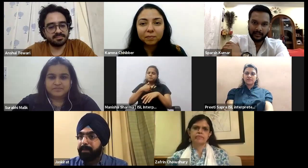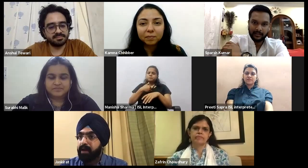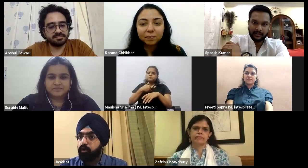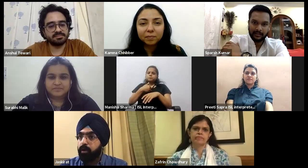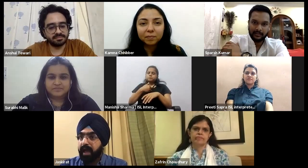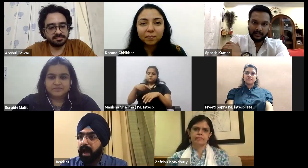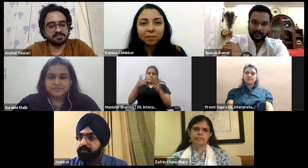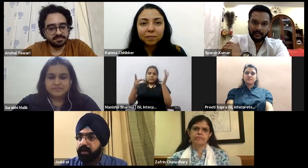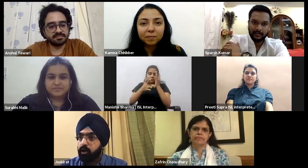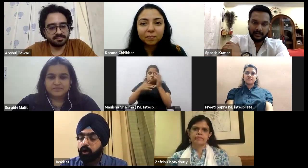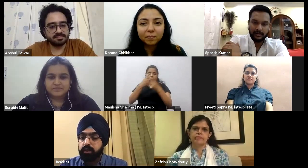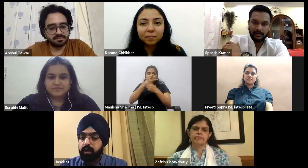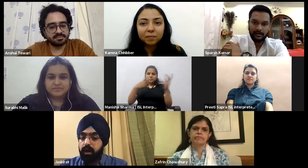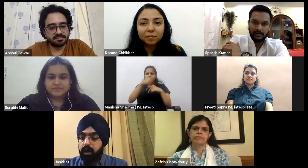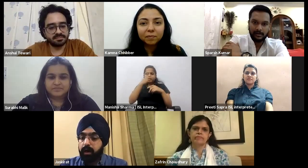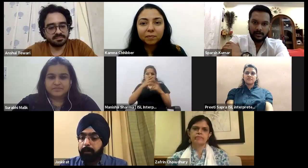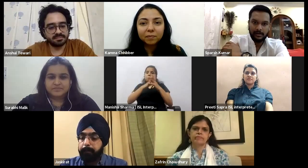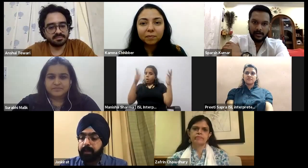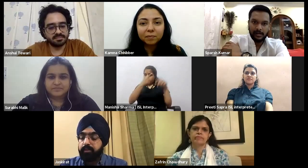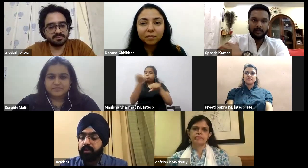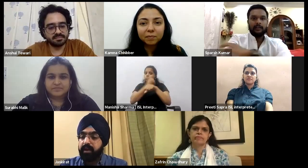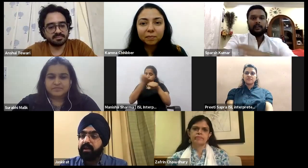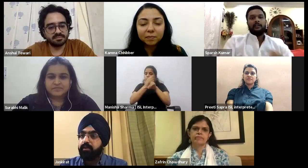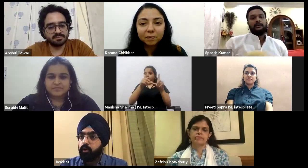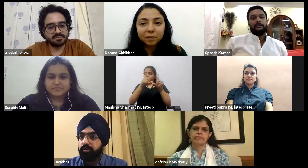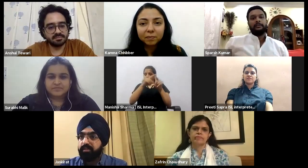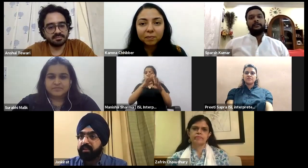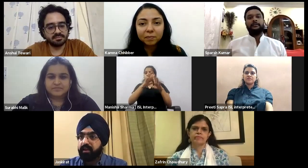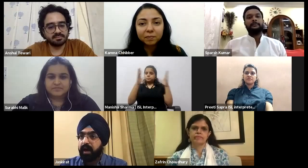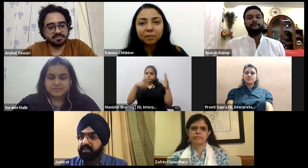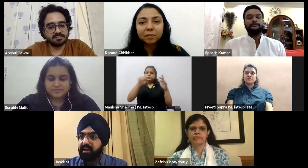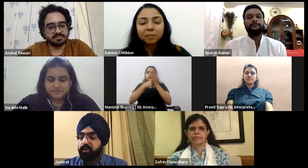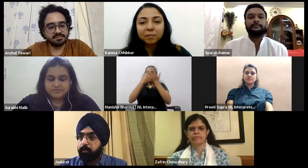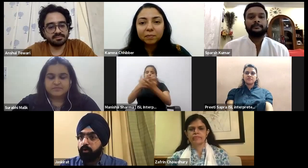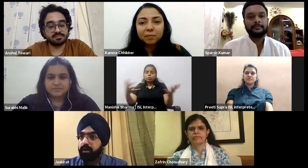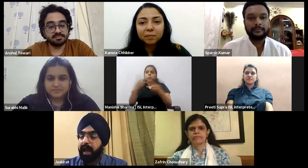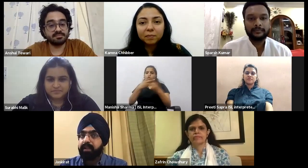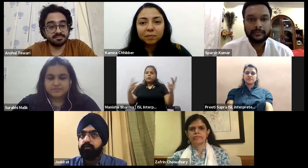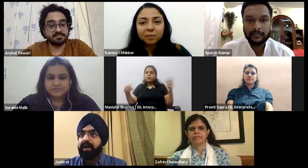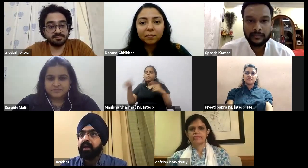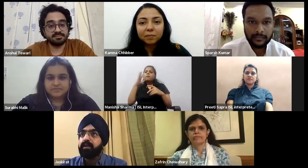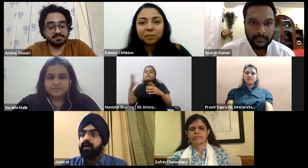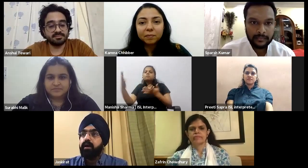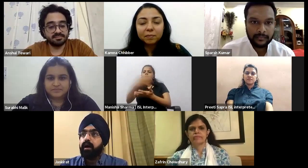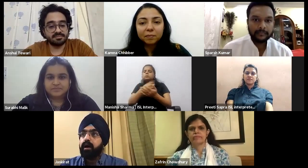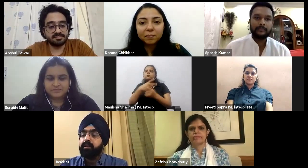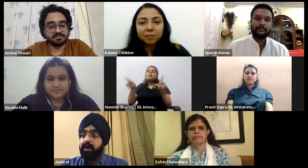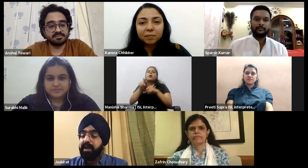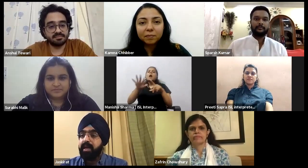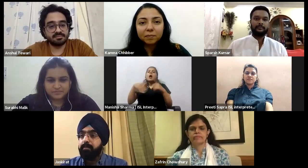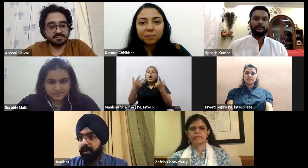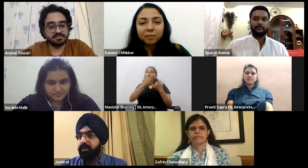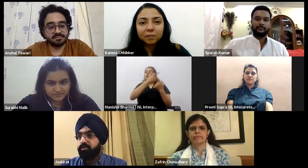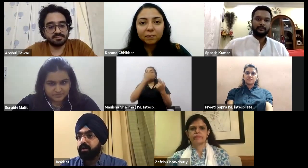tech platforms have done a lot, considering the resources that are at their disposal and the fact that